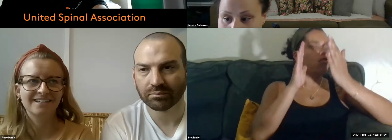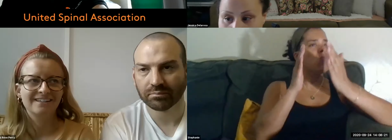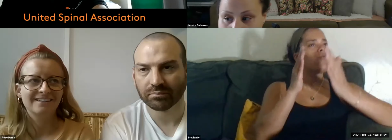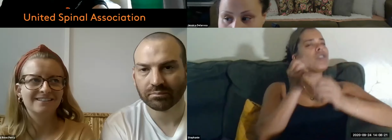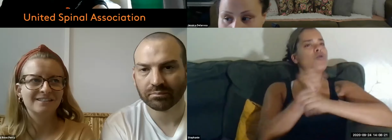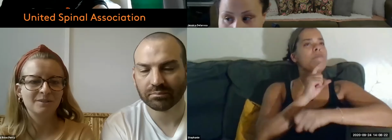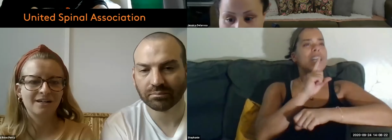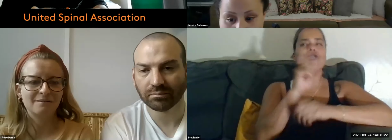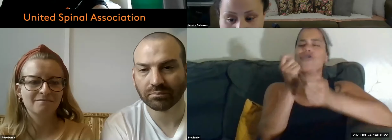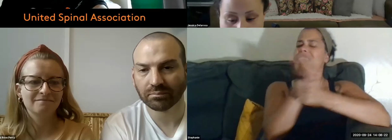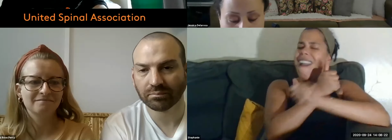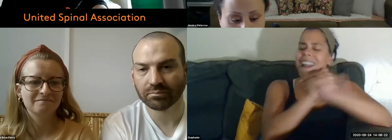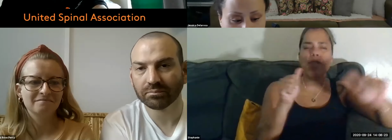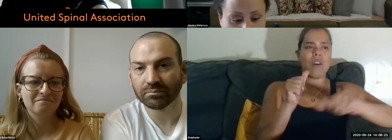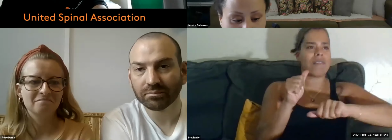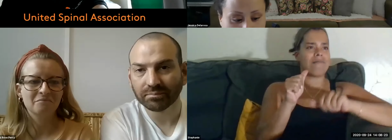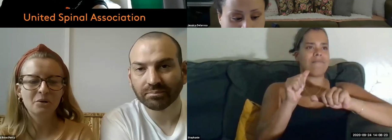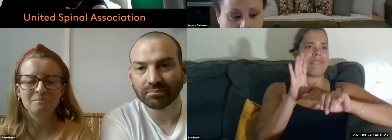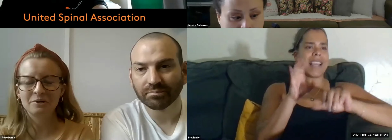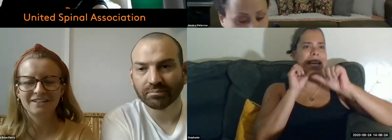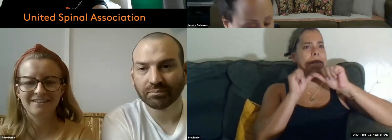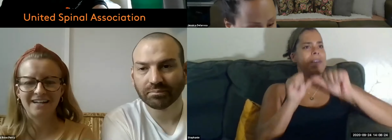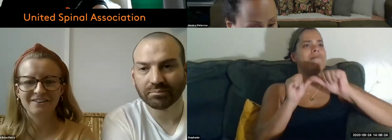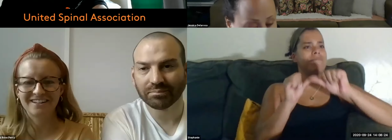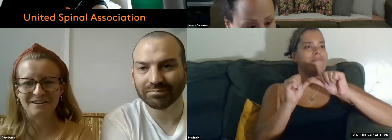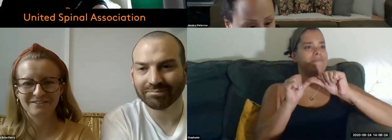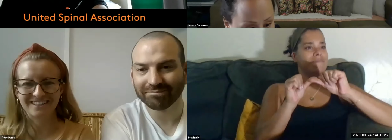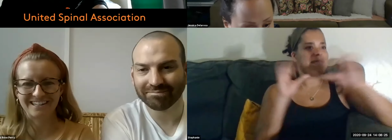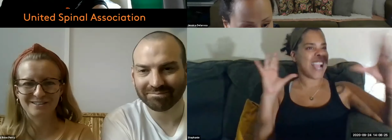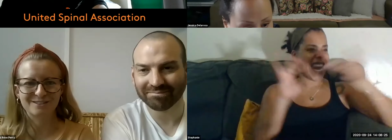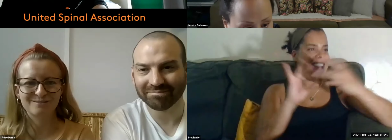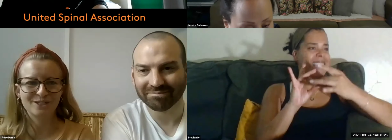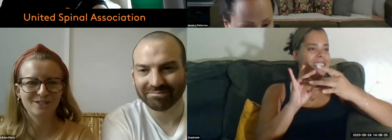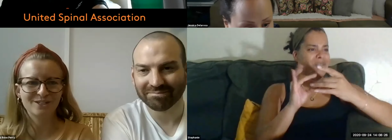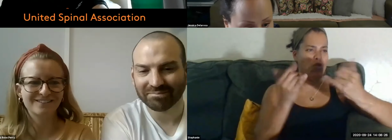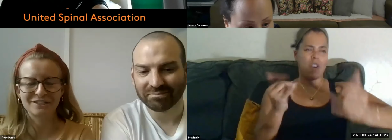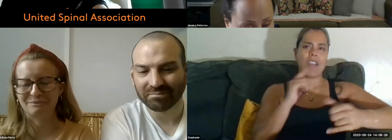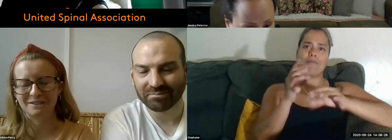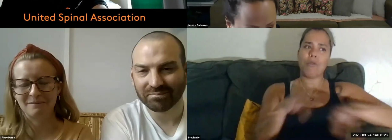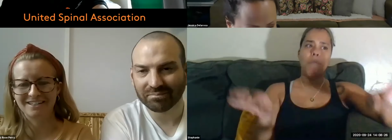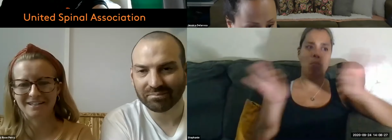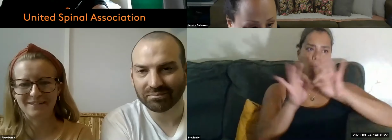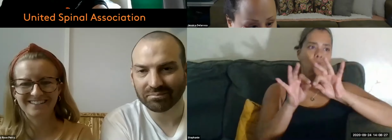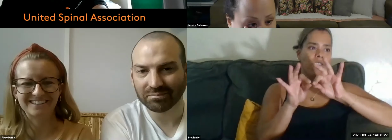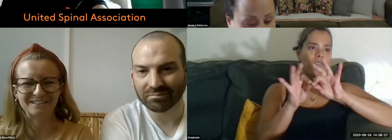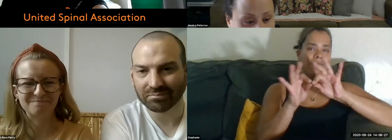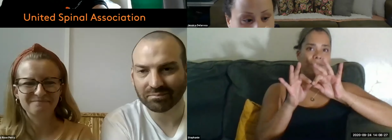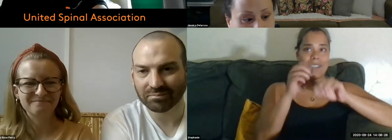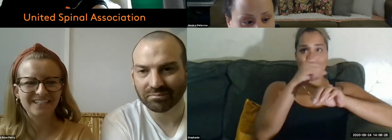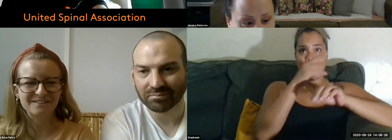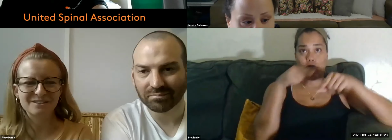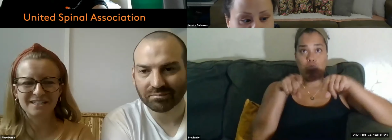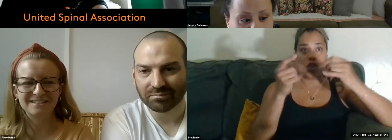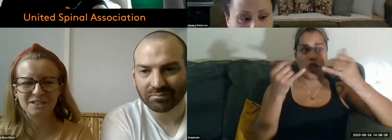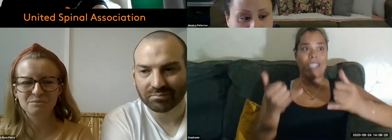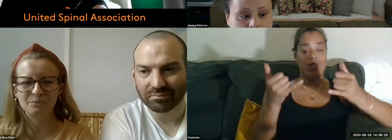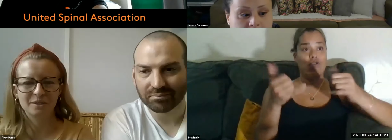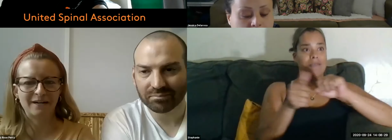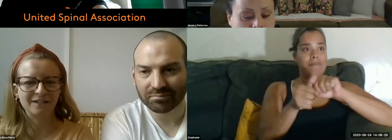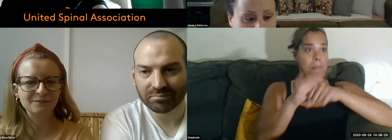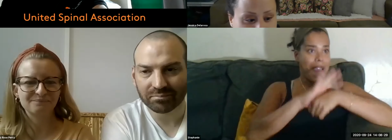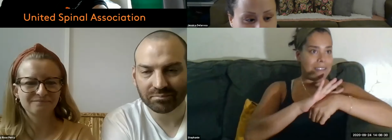and this has become more important now than ever as we are dealing with the pandemic. Yeah, so